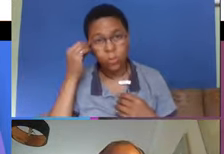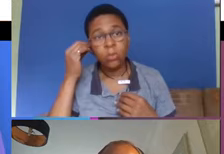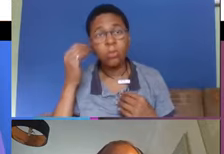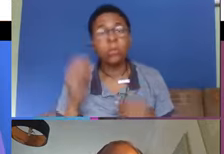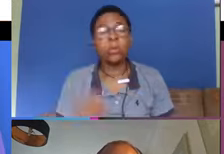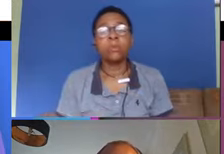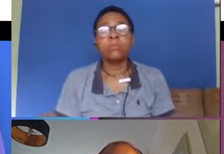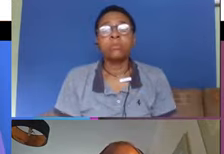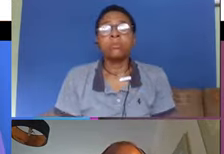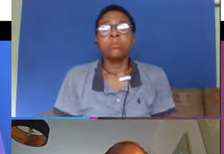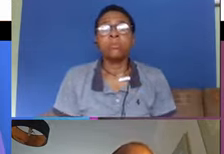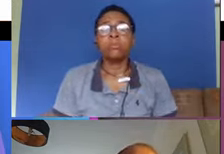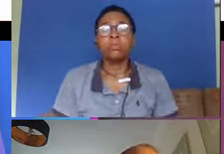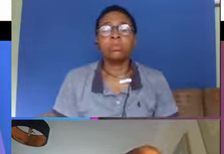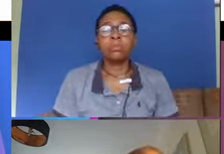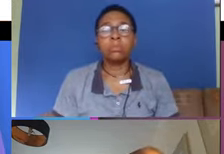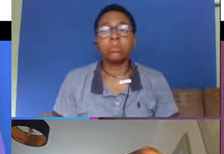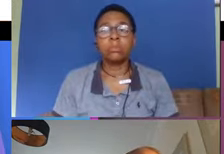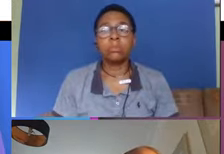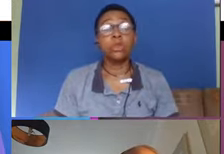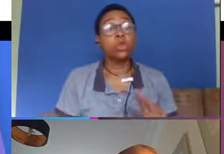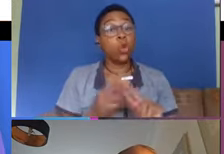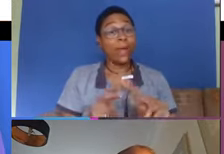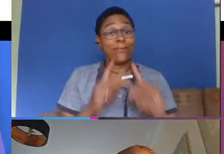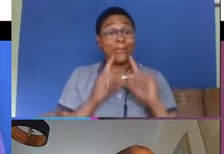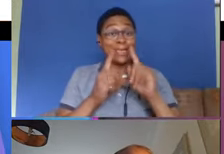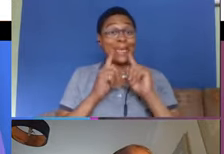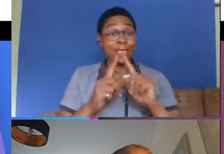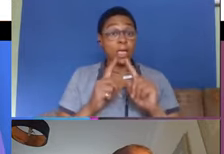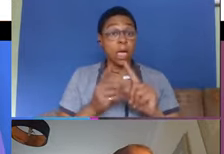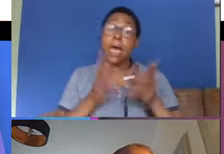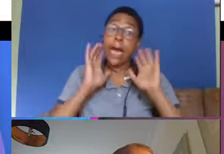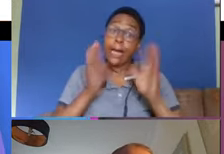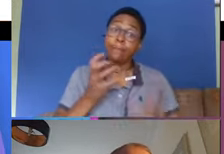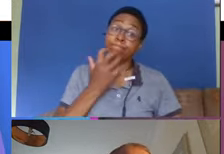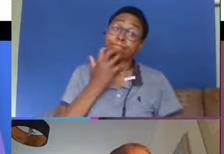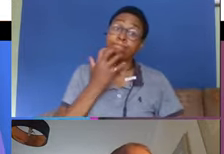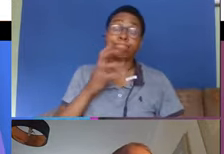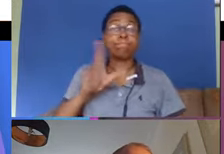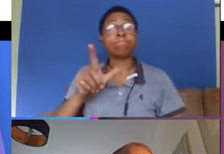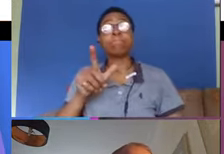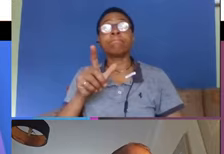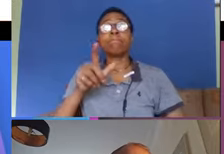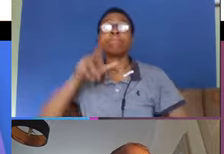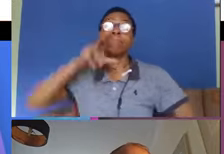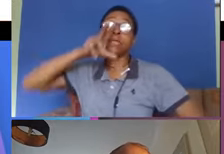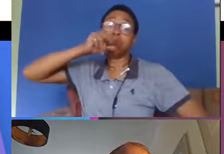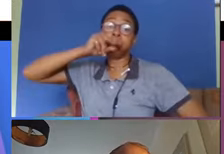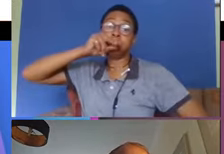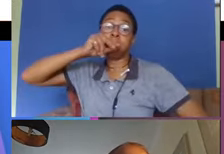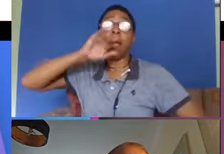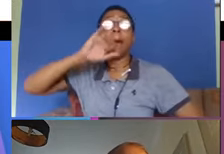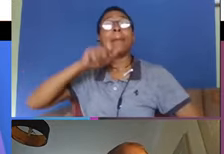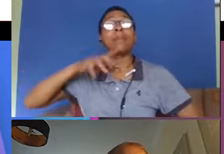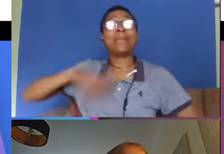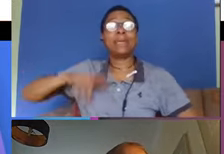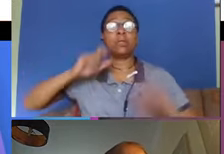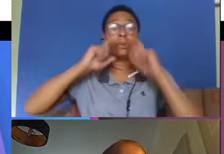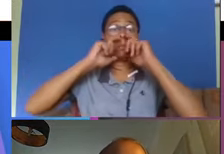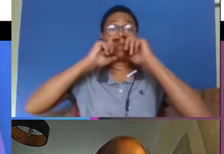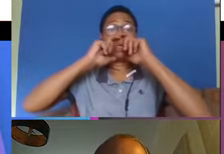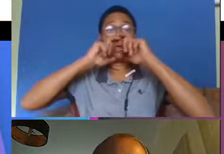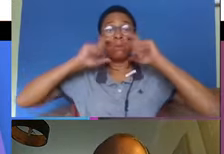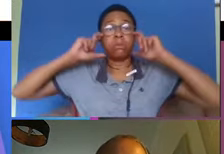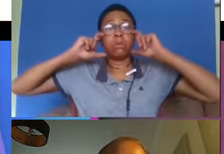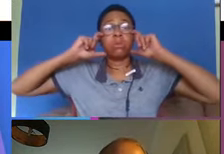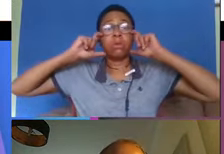be. So if the teacher needs to be able to, which it probably is easier not to wear a mask so they can actually